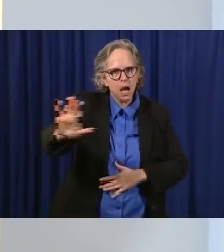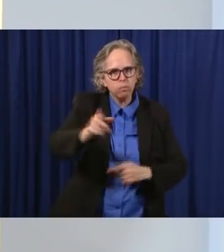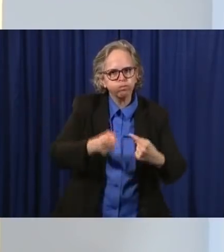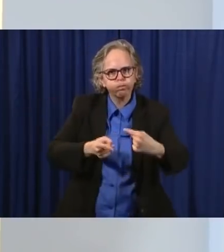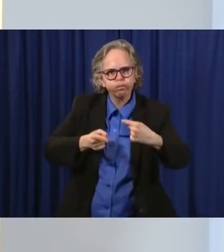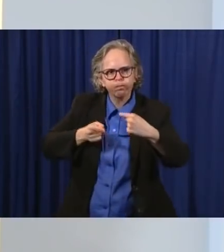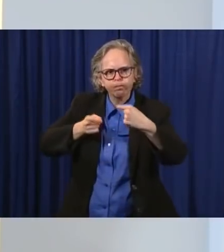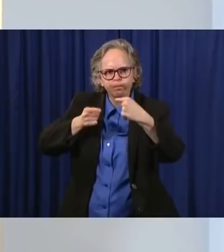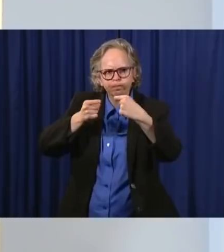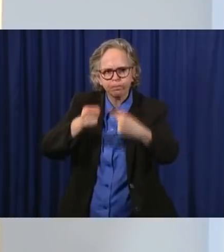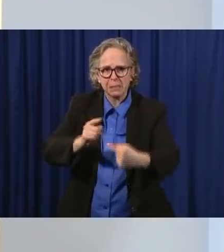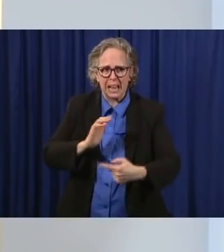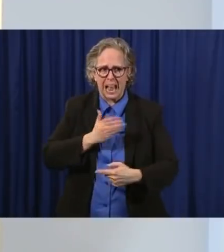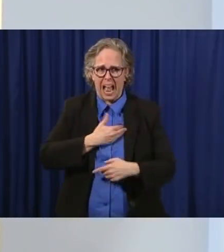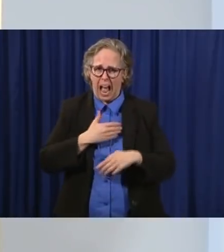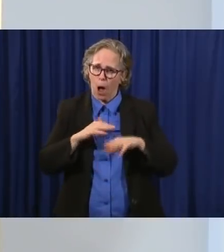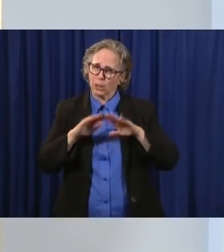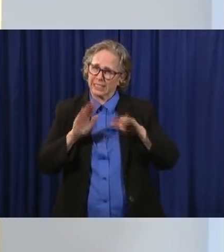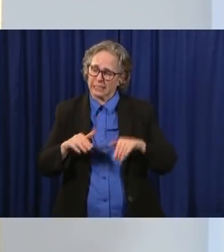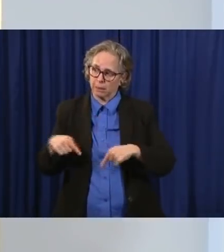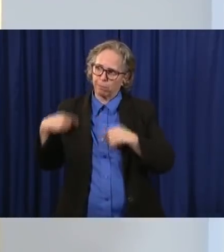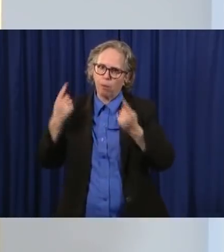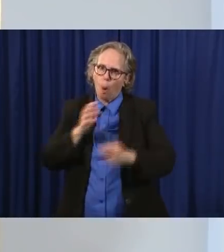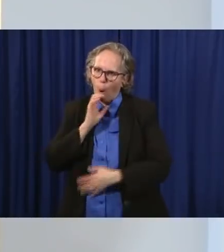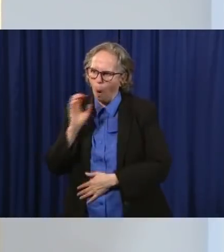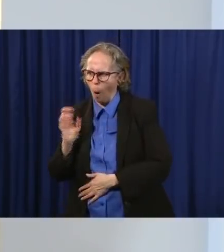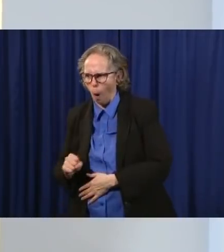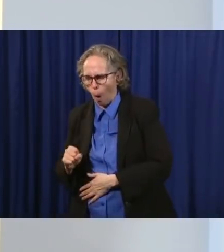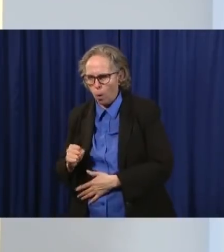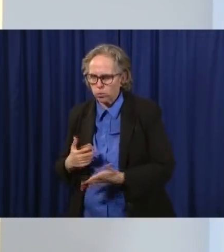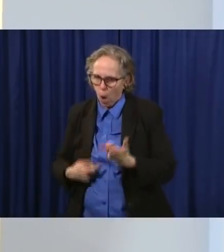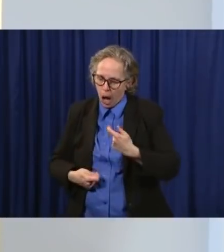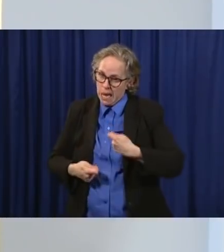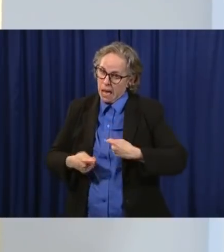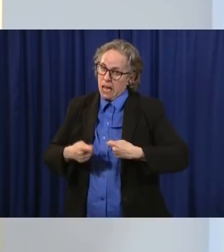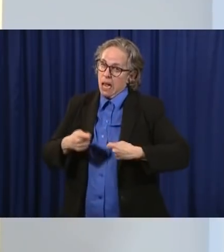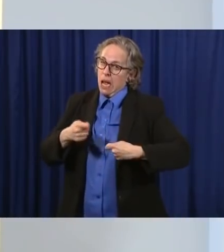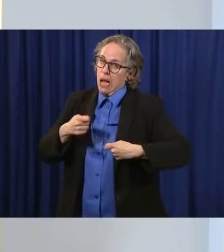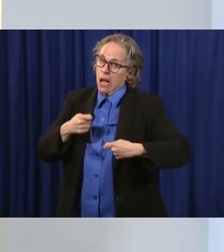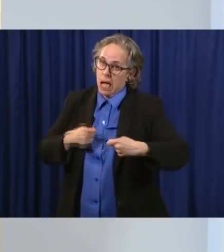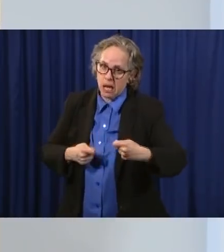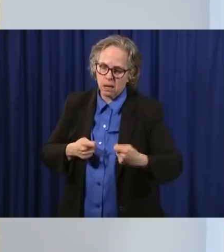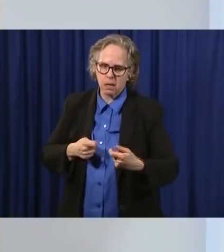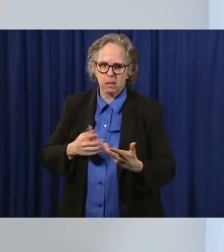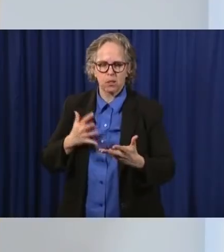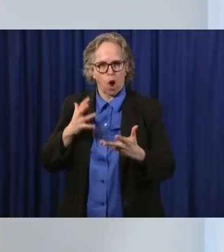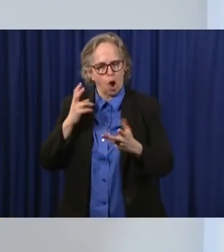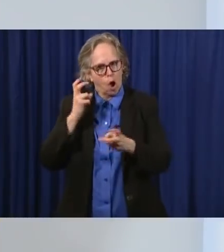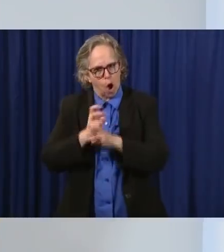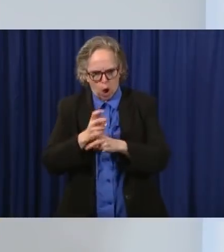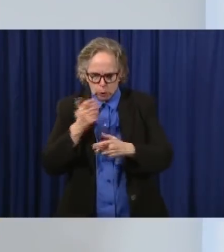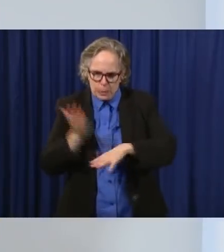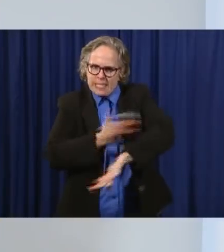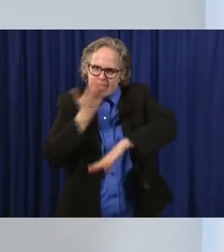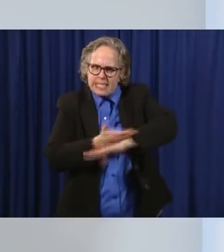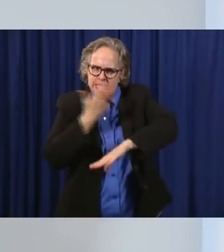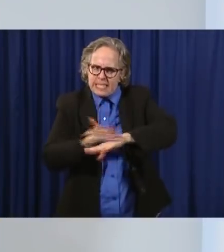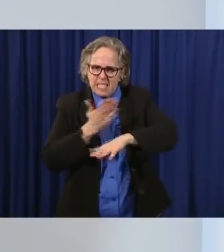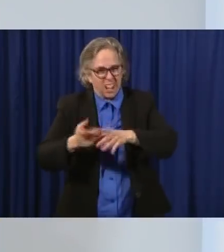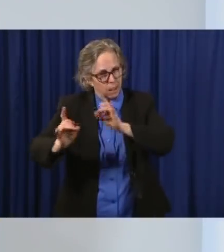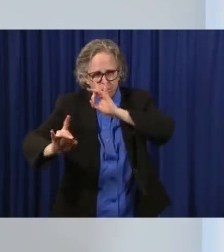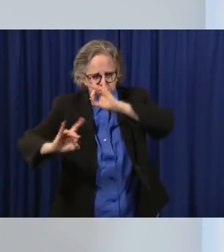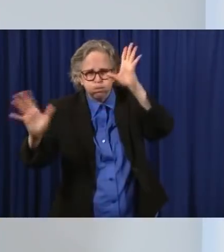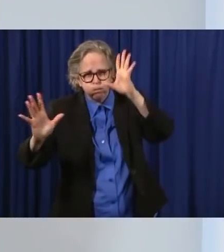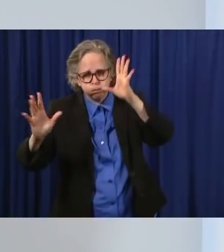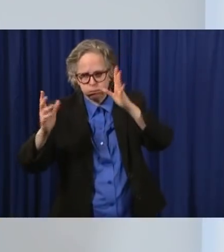is a very old one, and it is hard to update while this is all going on. But